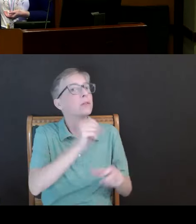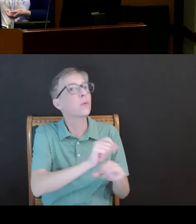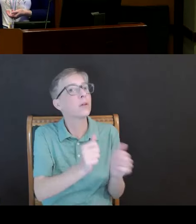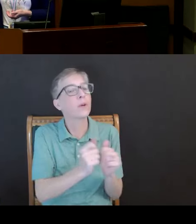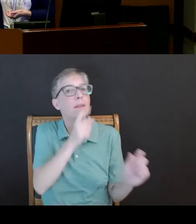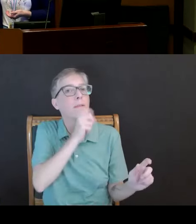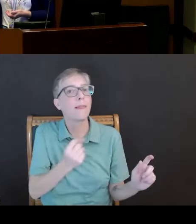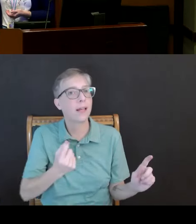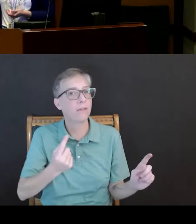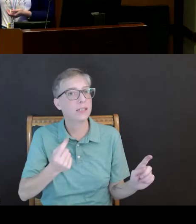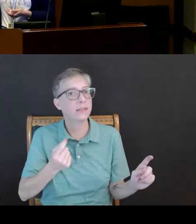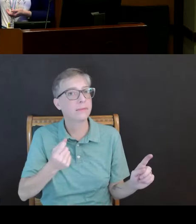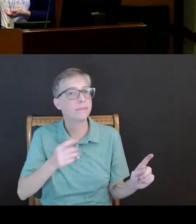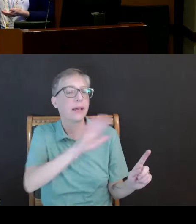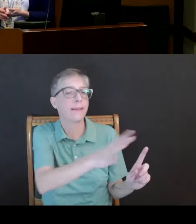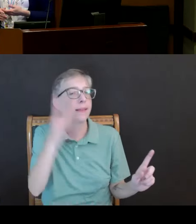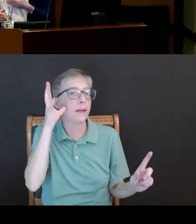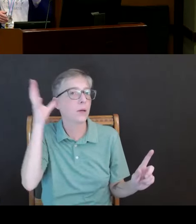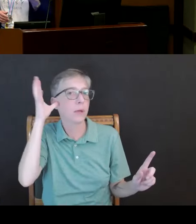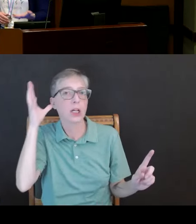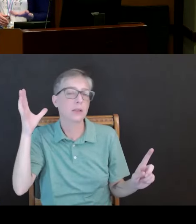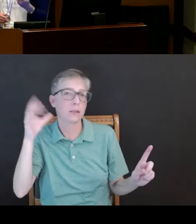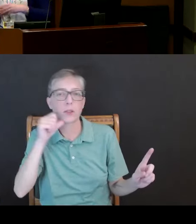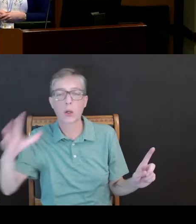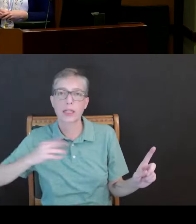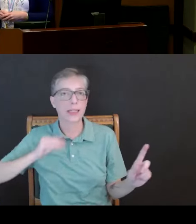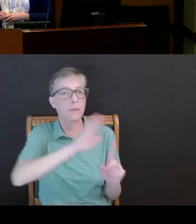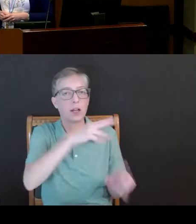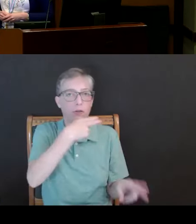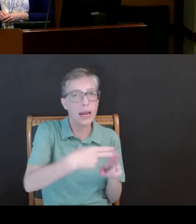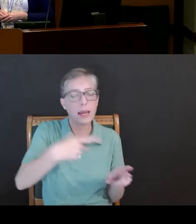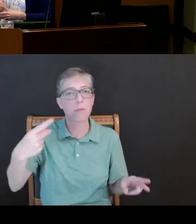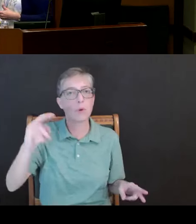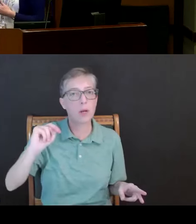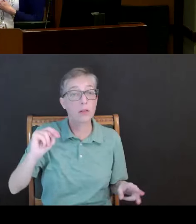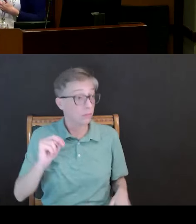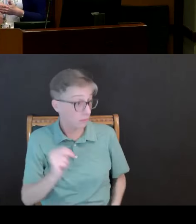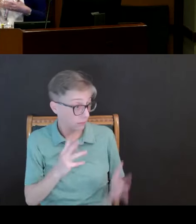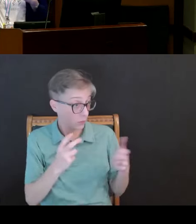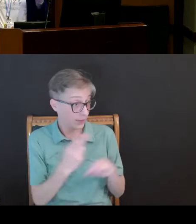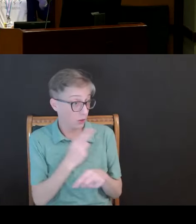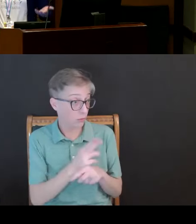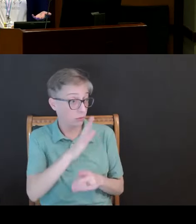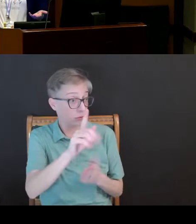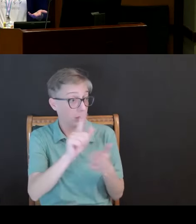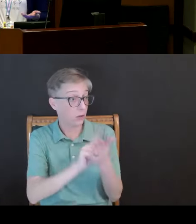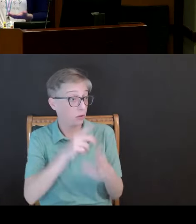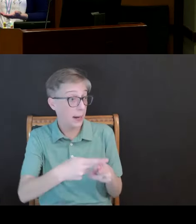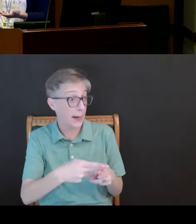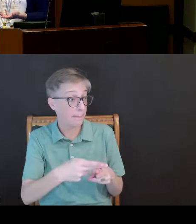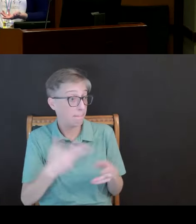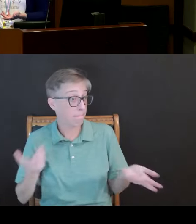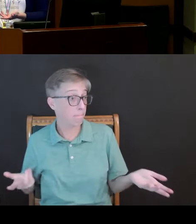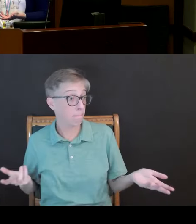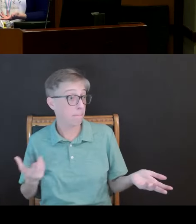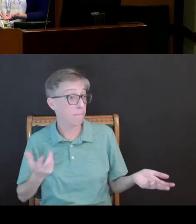are not okay with their name and pronouns, ask them, do you want me to use your legal name? Would you prefer for me to just use the patient